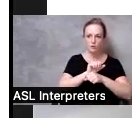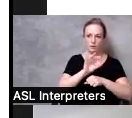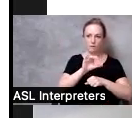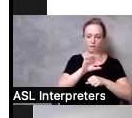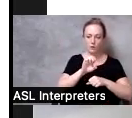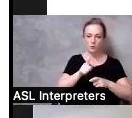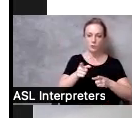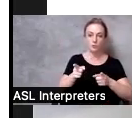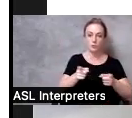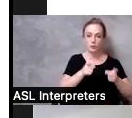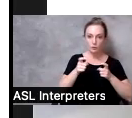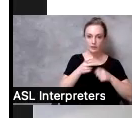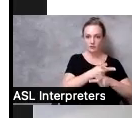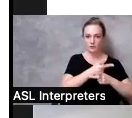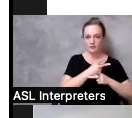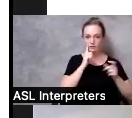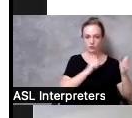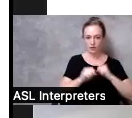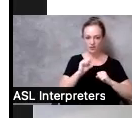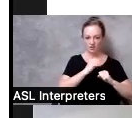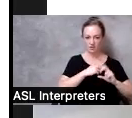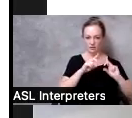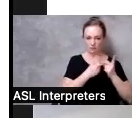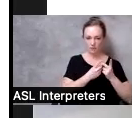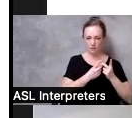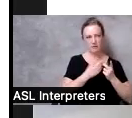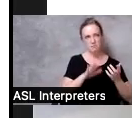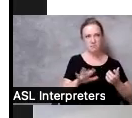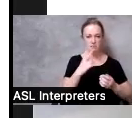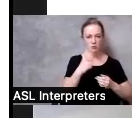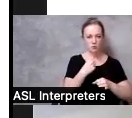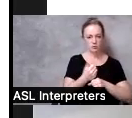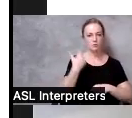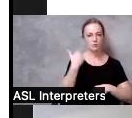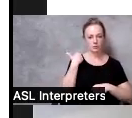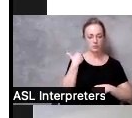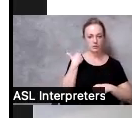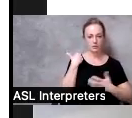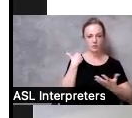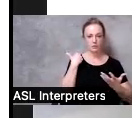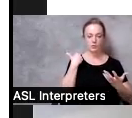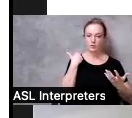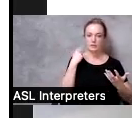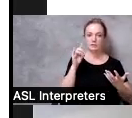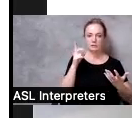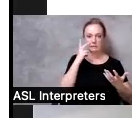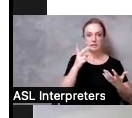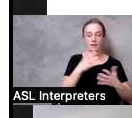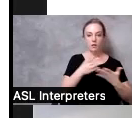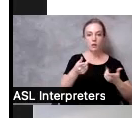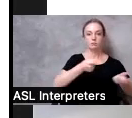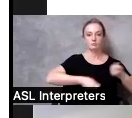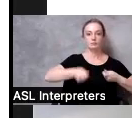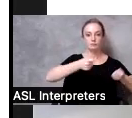and retention strategies in our department about 2 years ago. We were seeing significant turnover